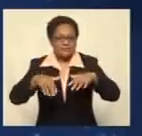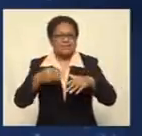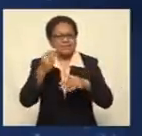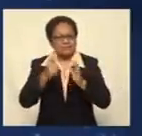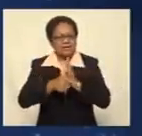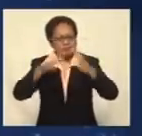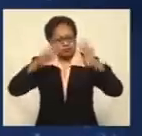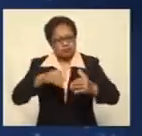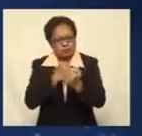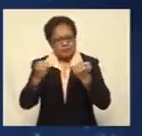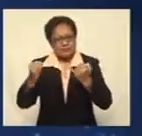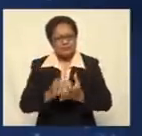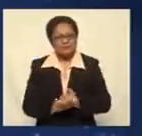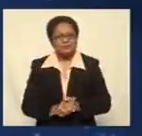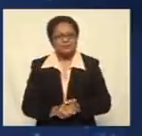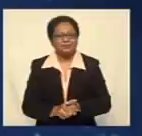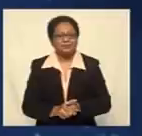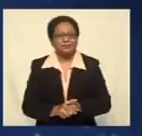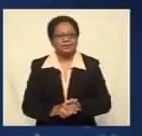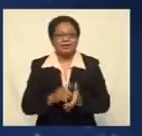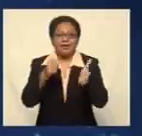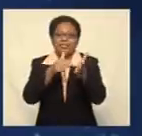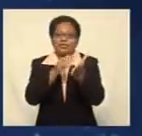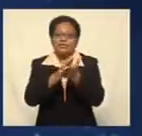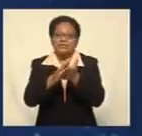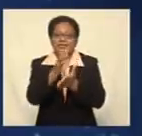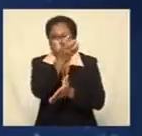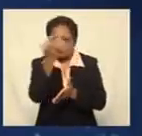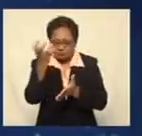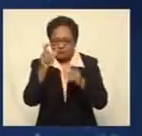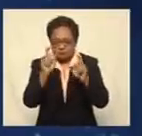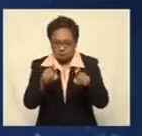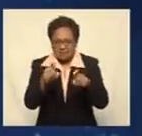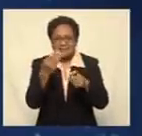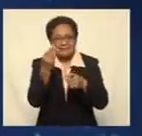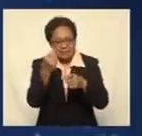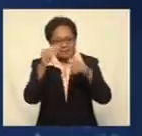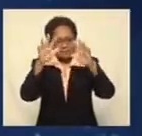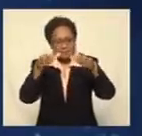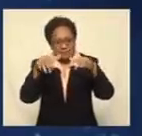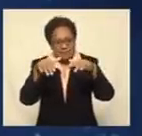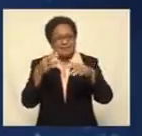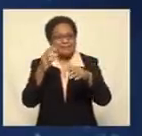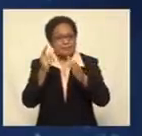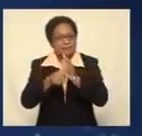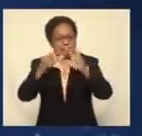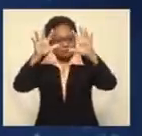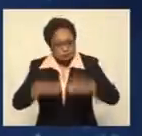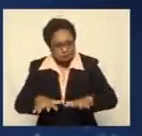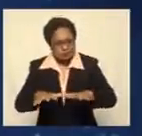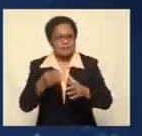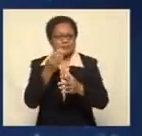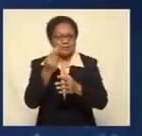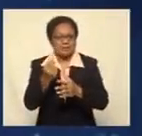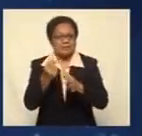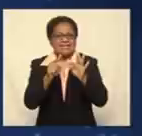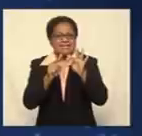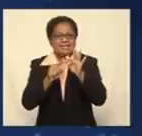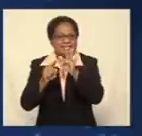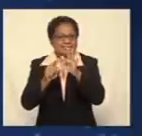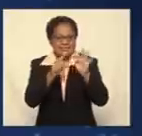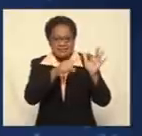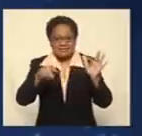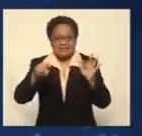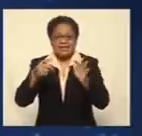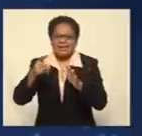falls. For Thursday, cloudy periods with some showers and isolated thunderstorms over the eastern parts and interior of